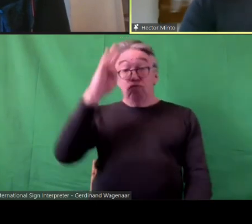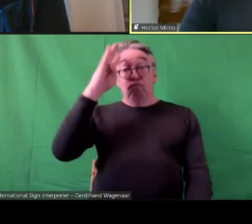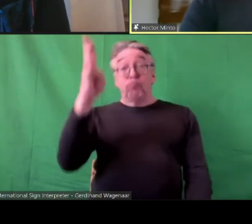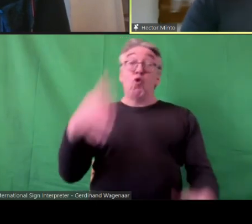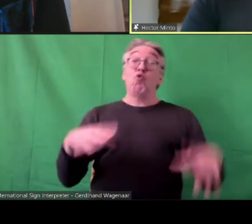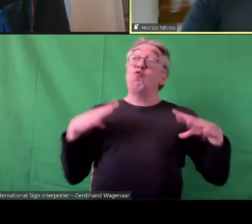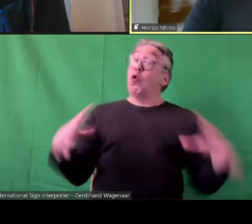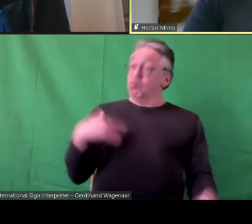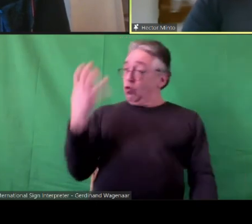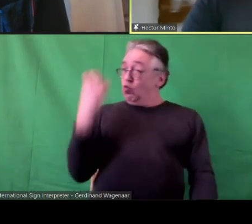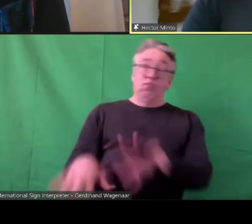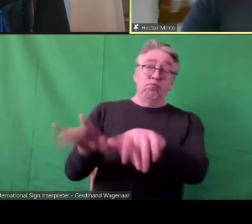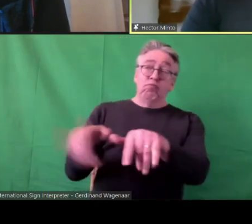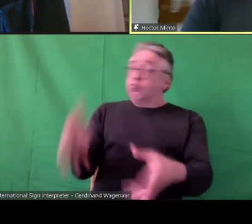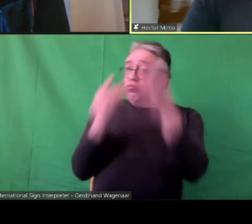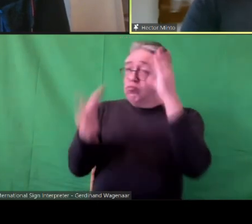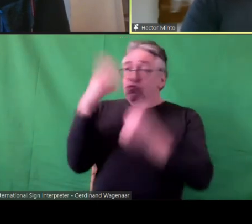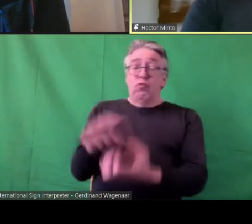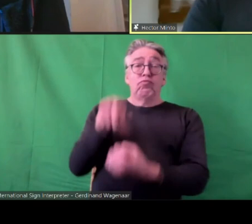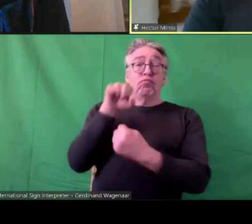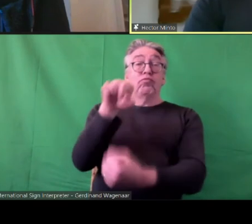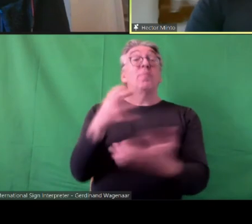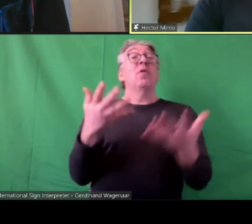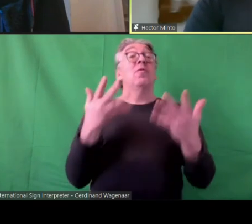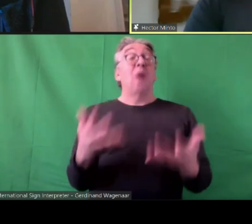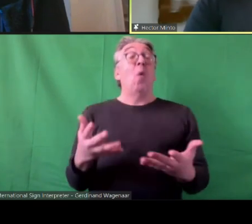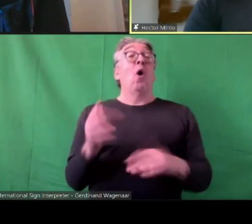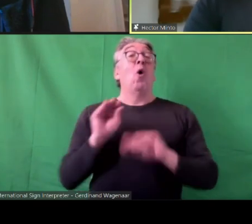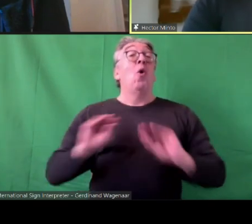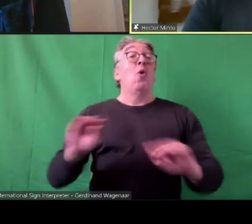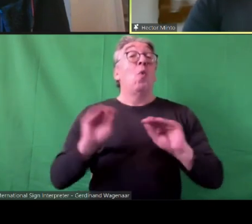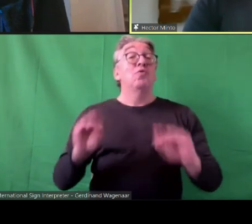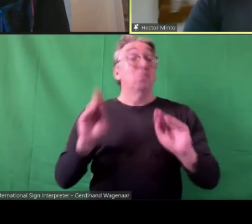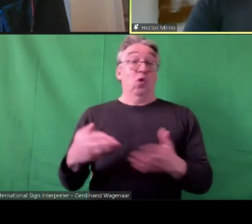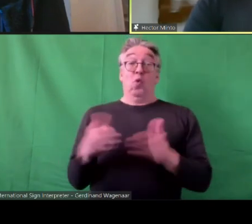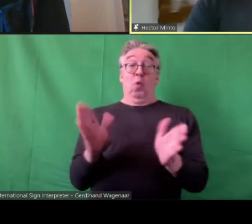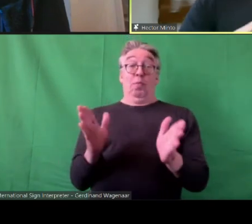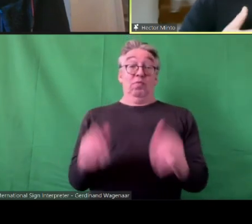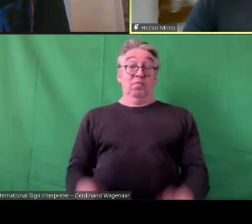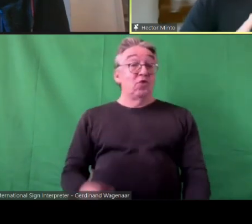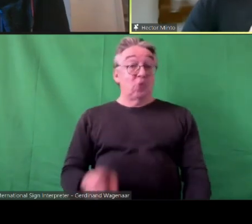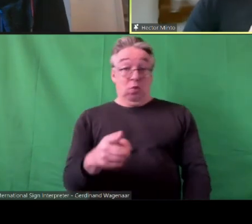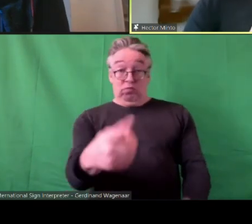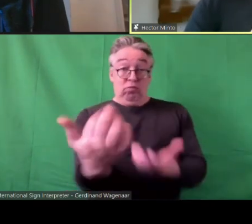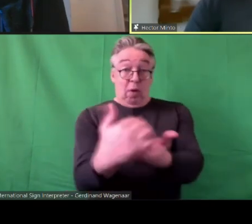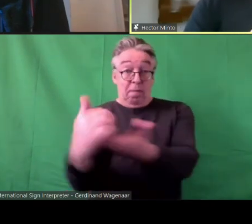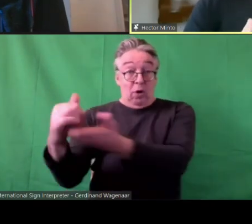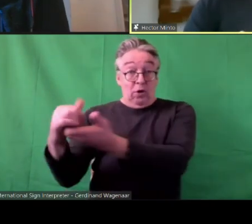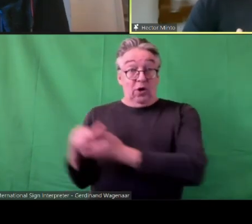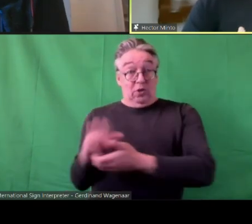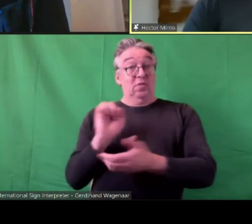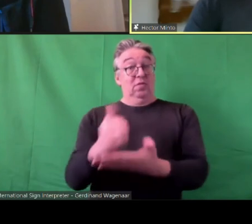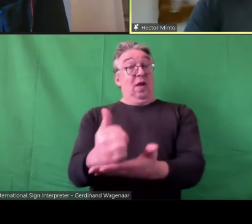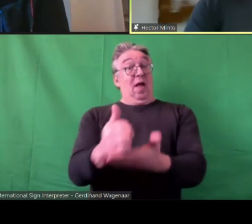more towards mandating some of that training. And we also think we can work with our partner network to really bring some of this